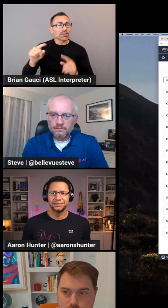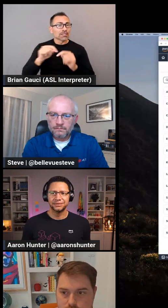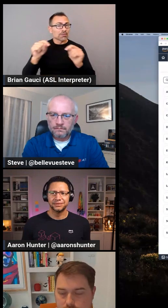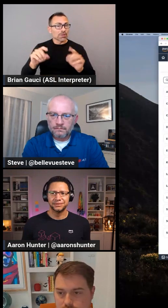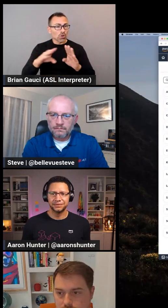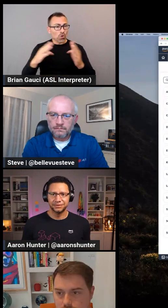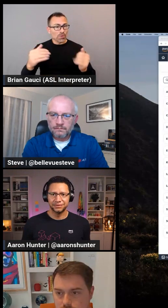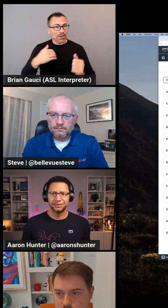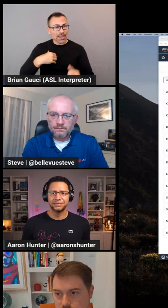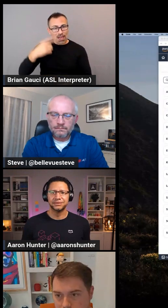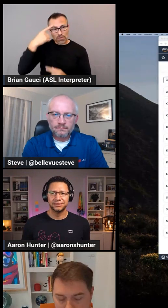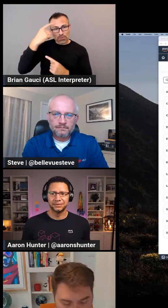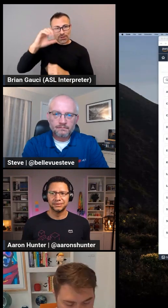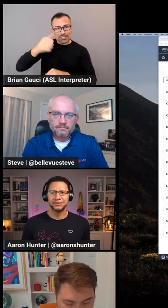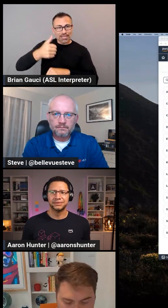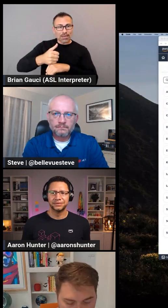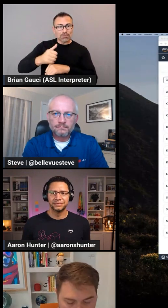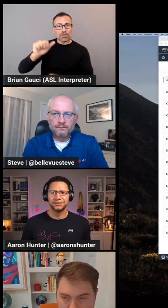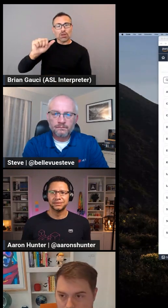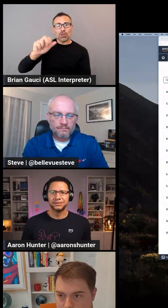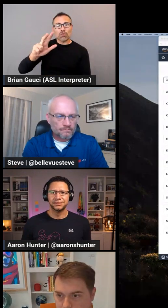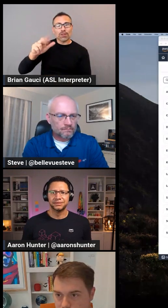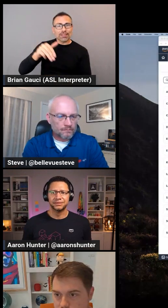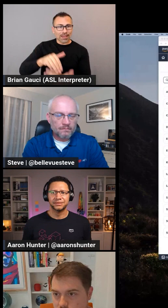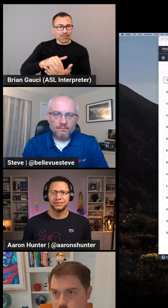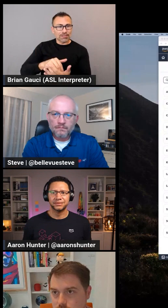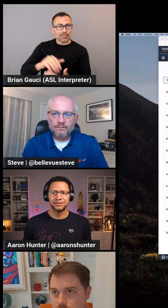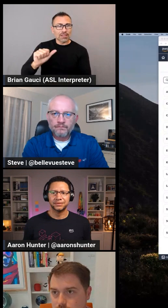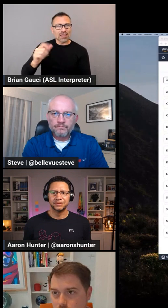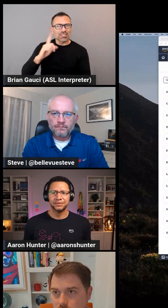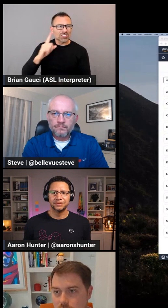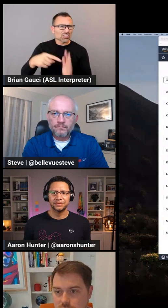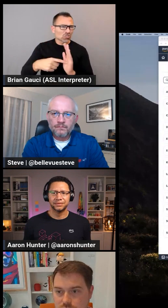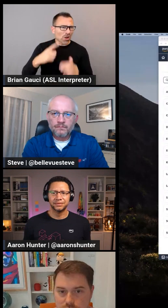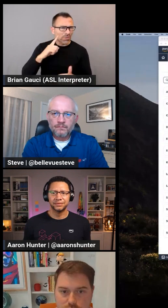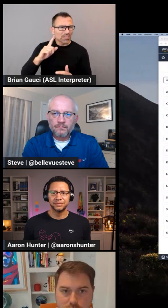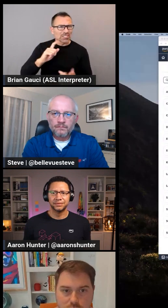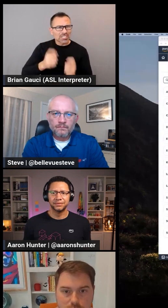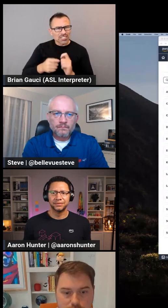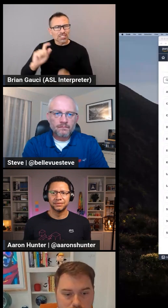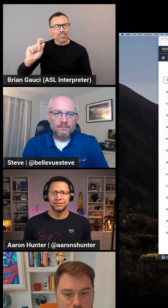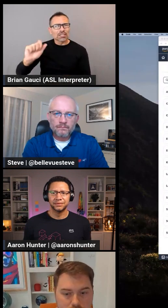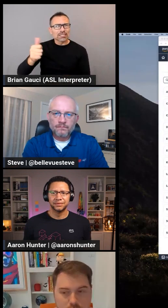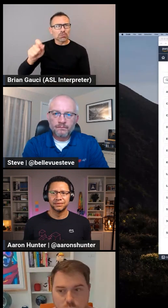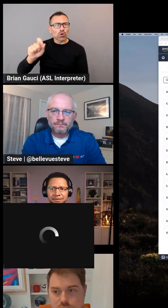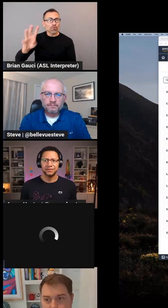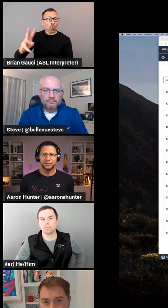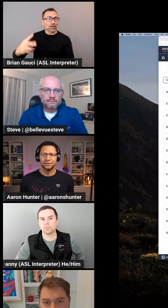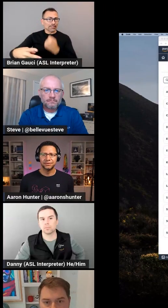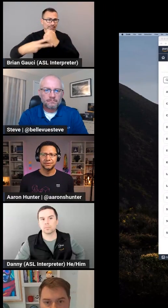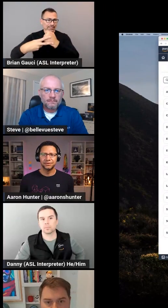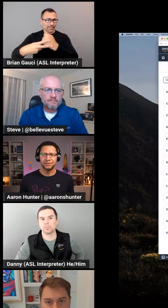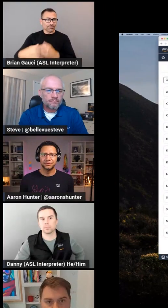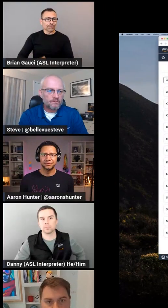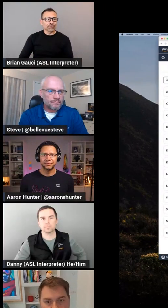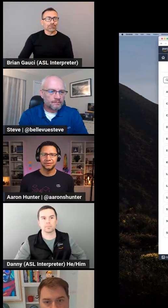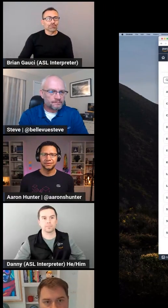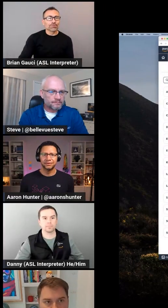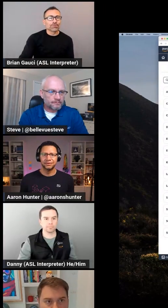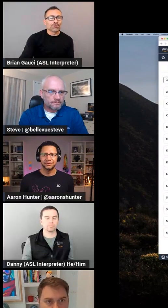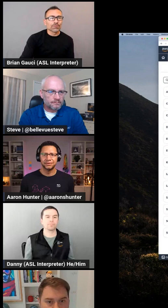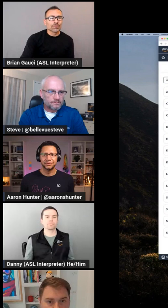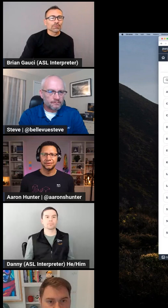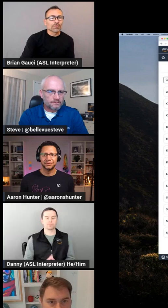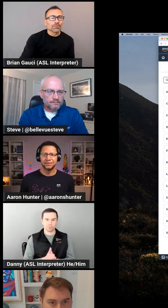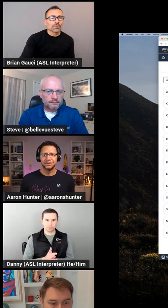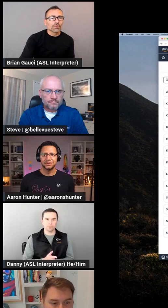memory set to 3008, just to kind of demonstrate the point, I'm going to change that to 1024 and I'm going to save the file. What's going to happen is that